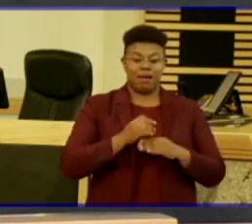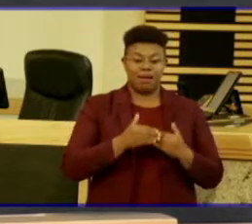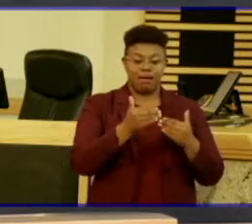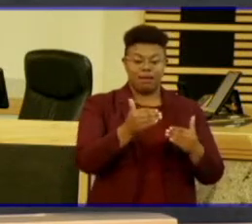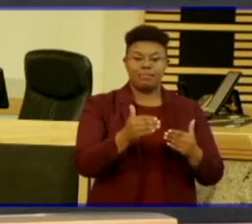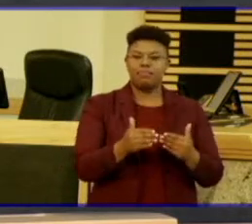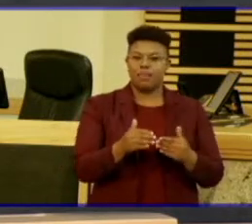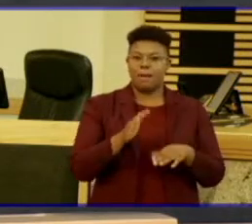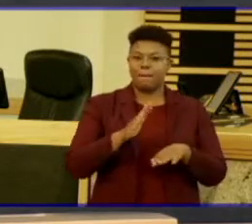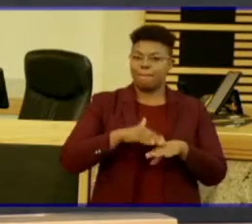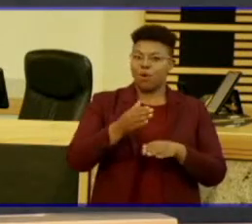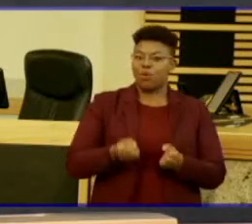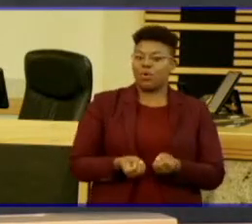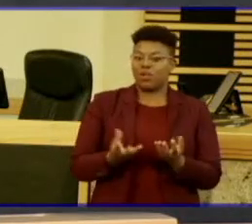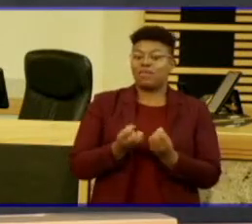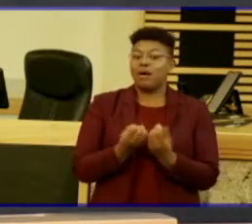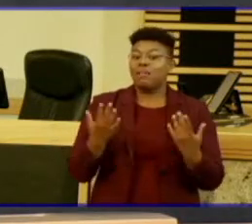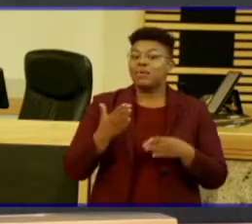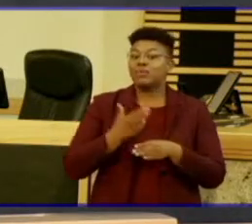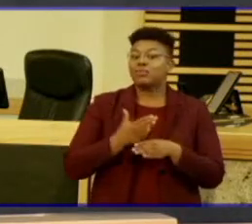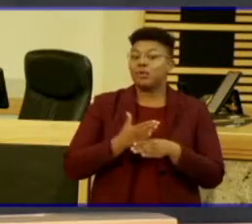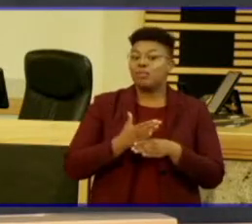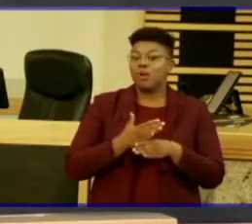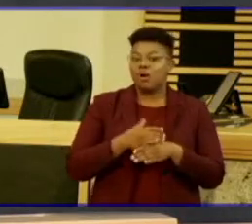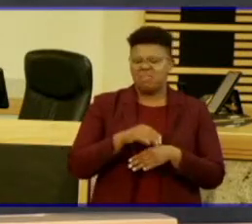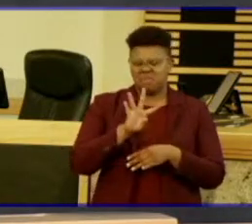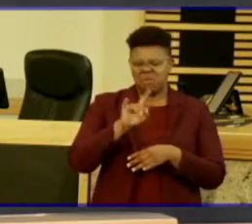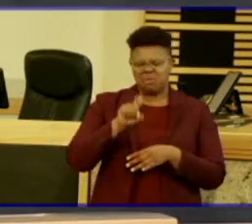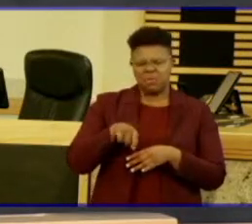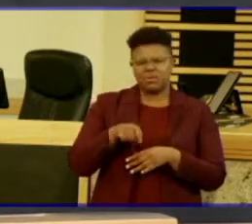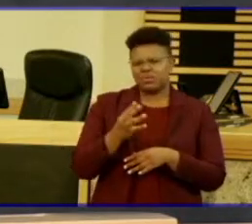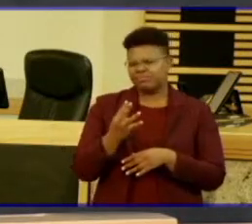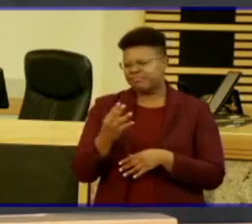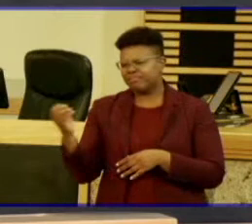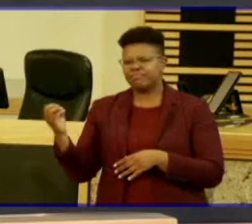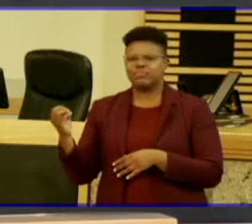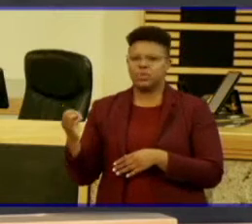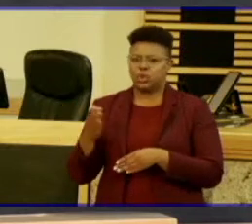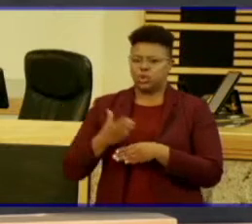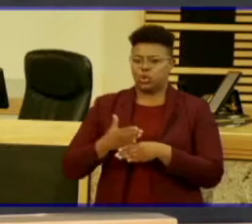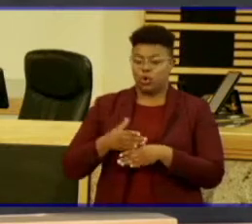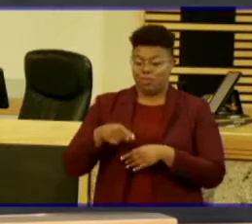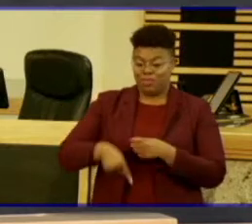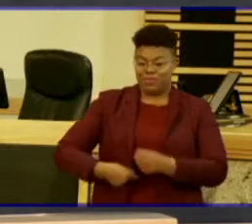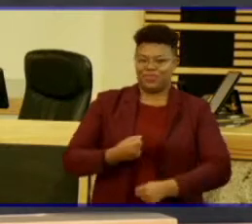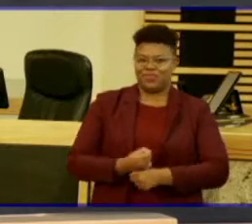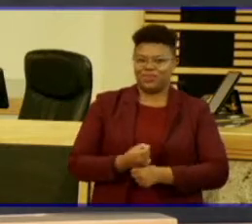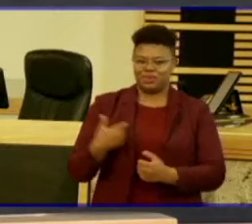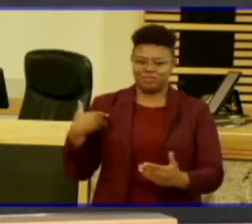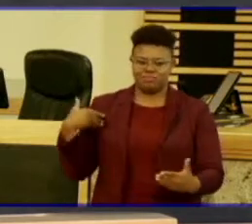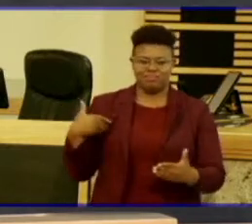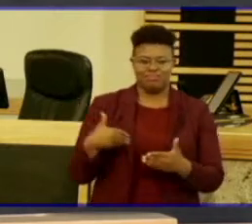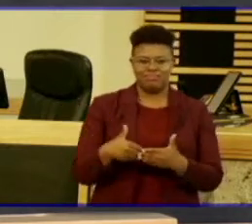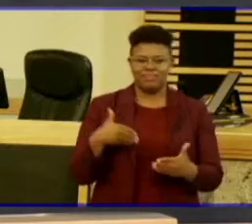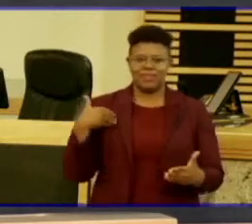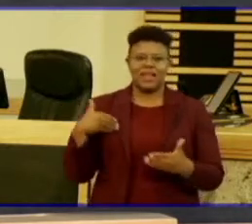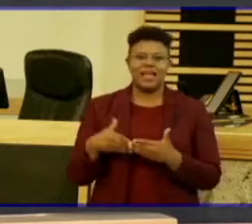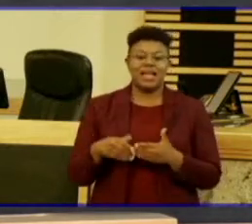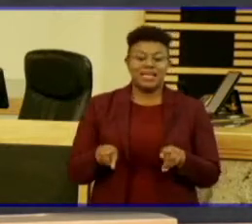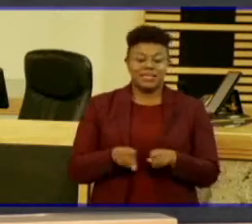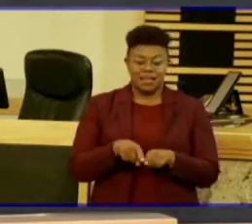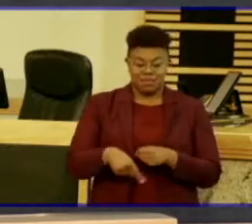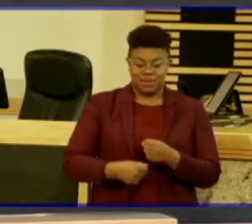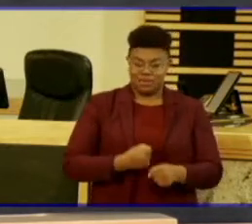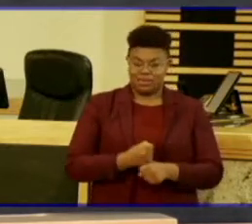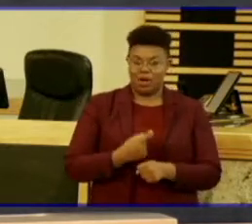additional 4,039 construction jobs opportunities between 2019 and 2020. The current year will see an additional 6